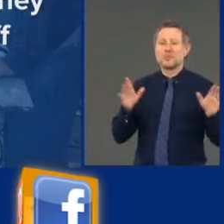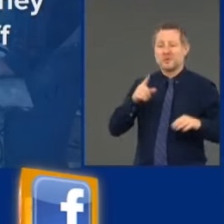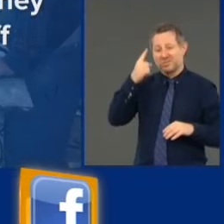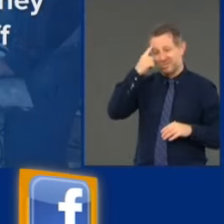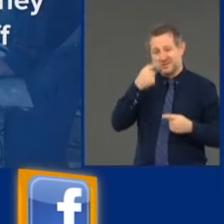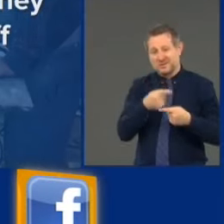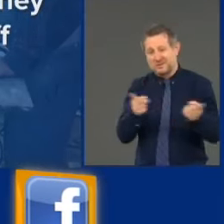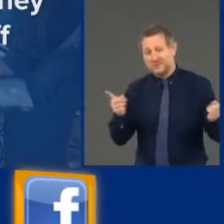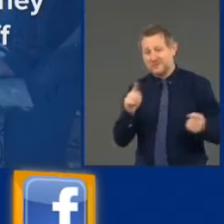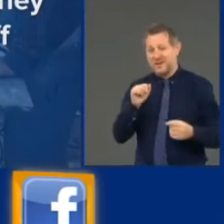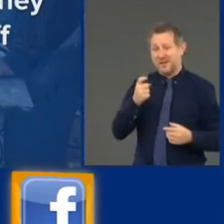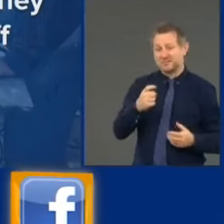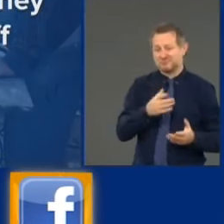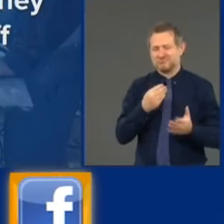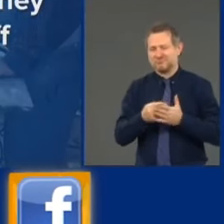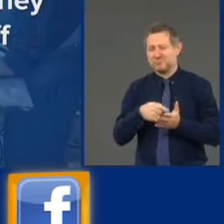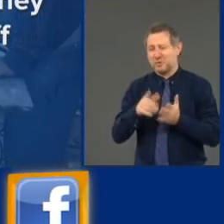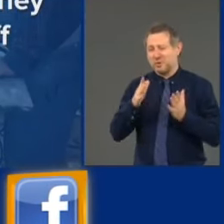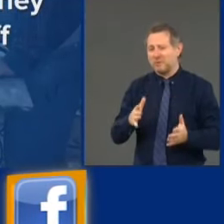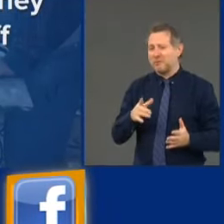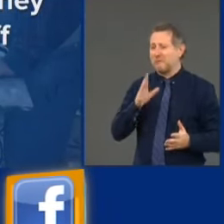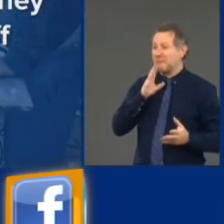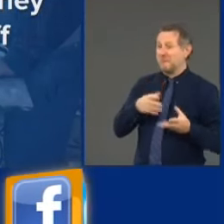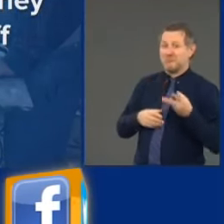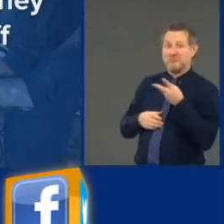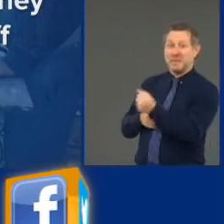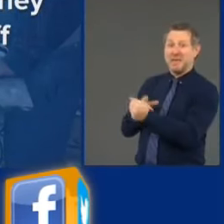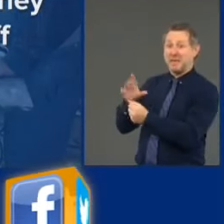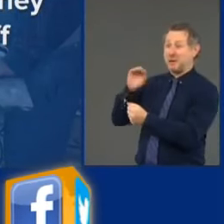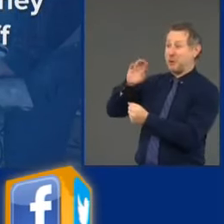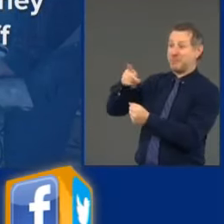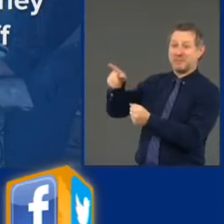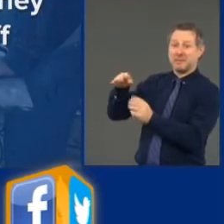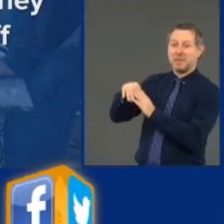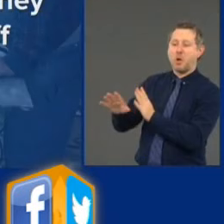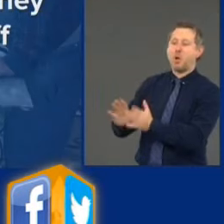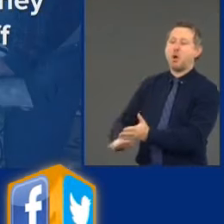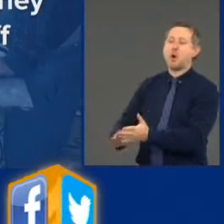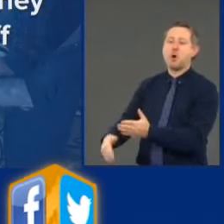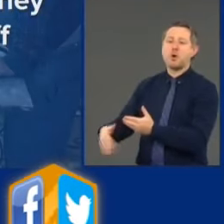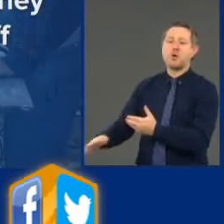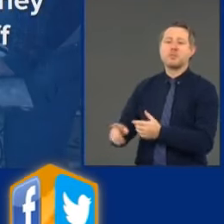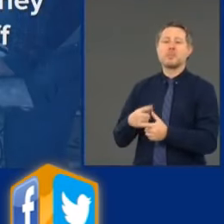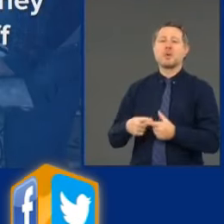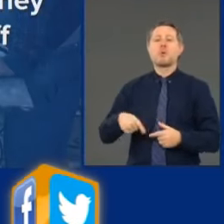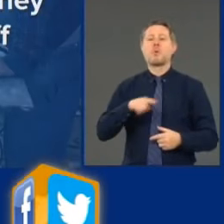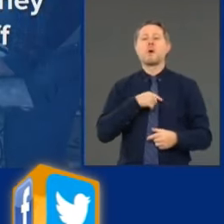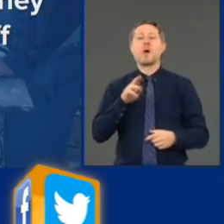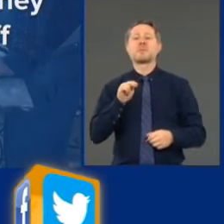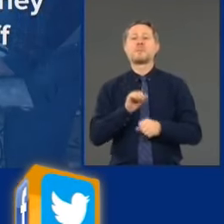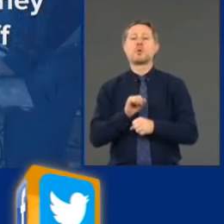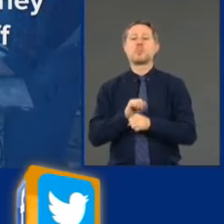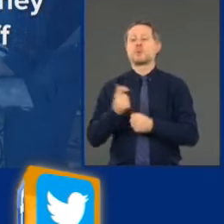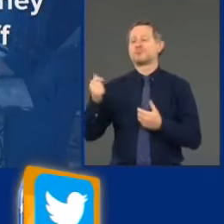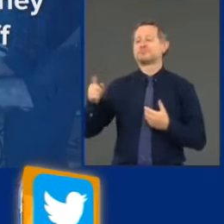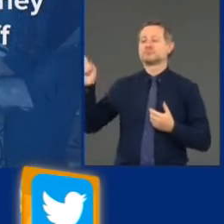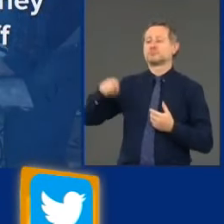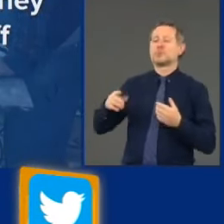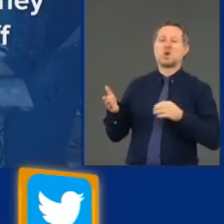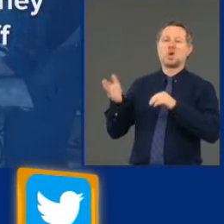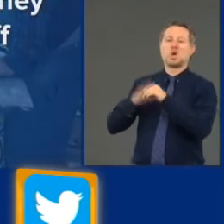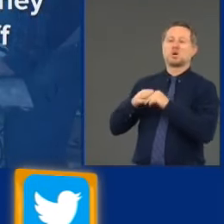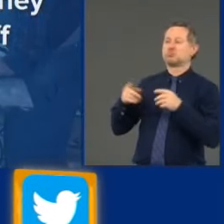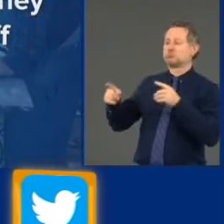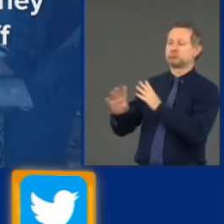pay you to lay off employees and then wind up with an unemployment problem at the end of the day. That's what happened